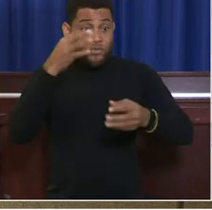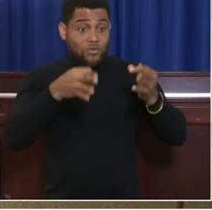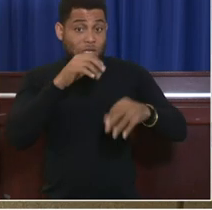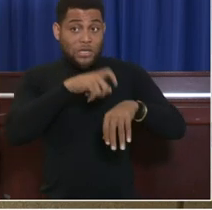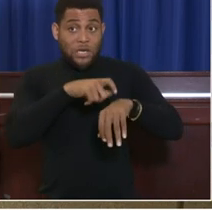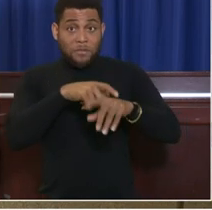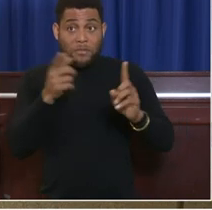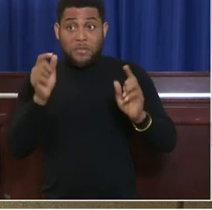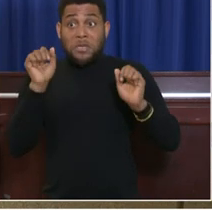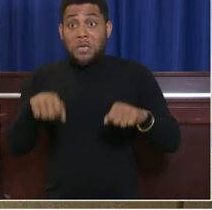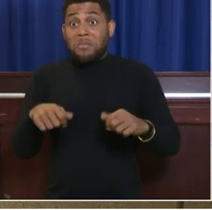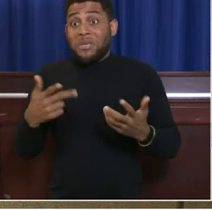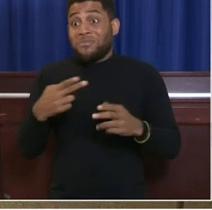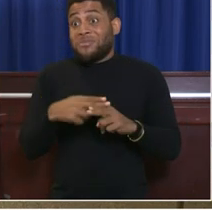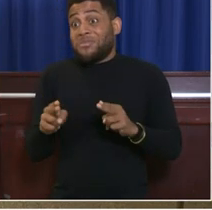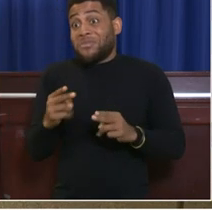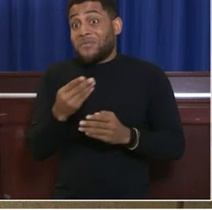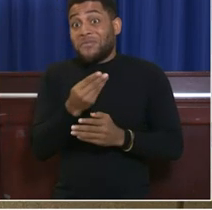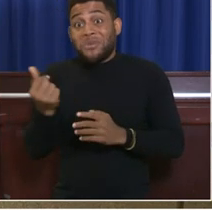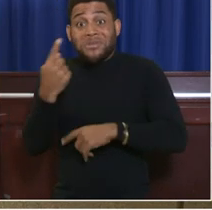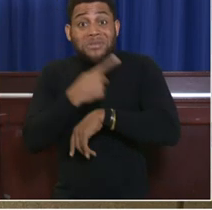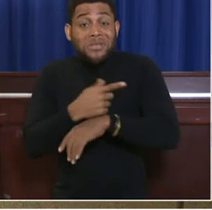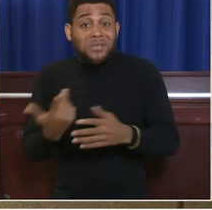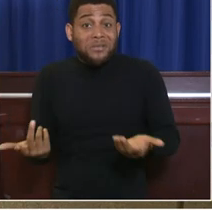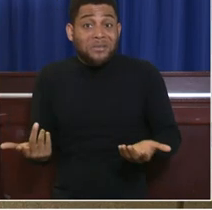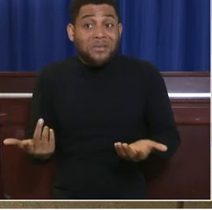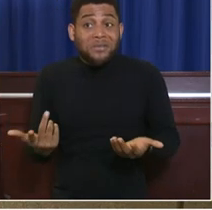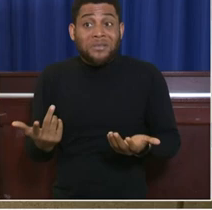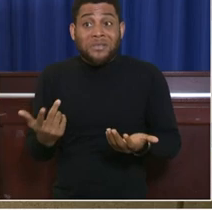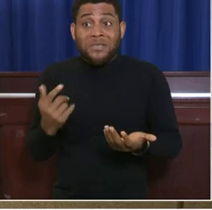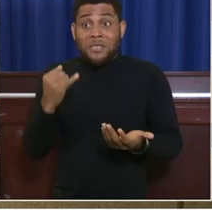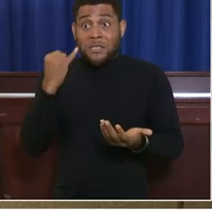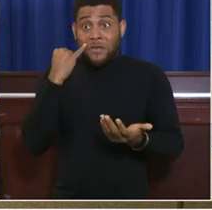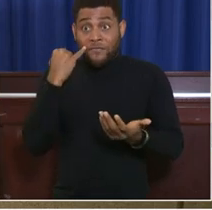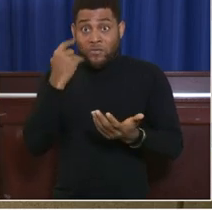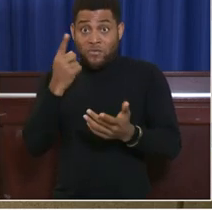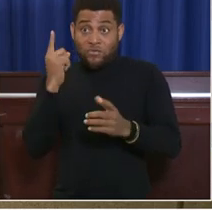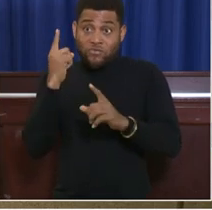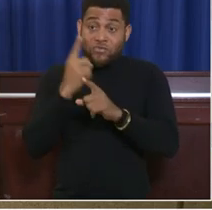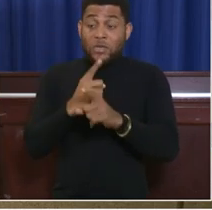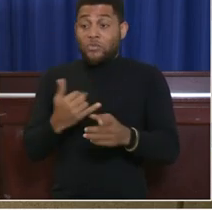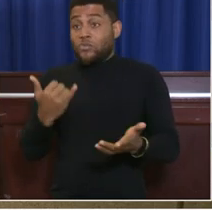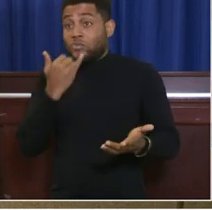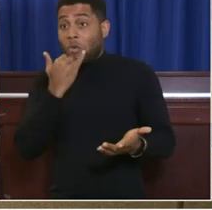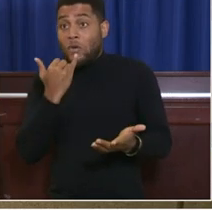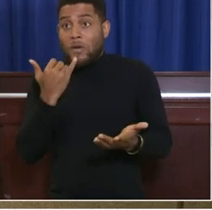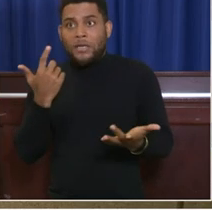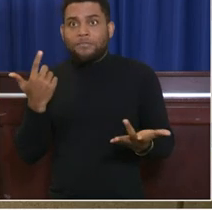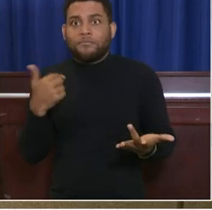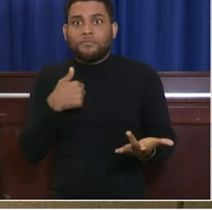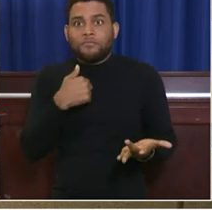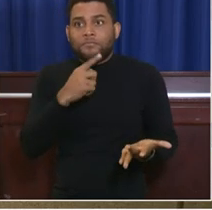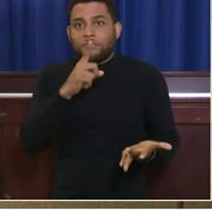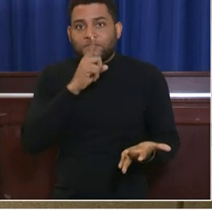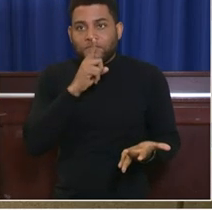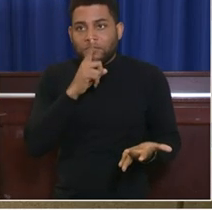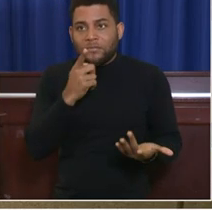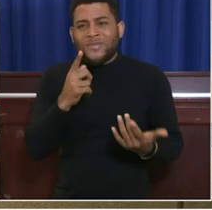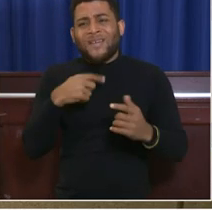We can agree or disagree with whether that is the right approach. We have our views. We obviously ask for holds. We often ask for jail